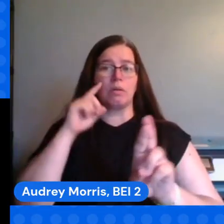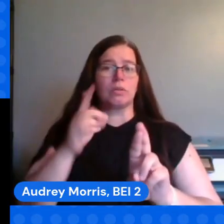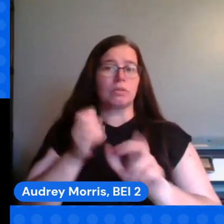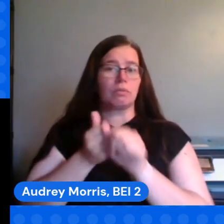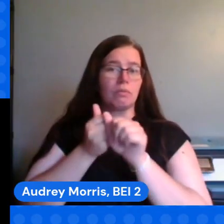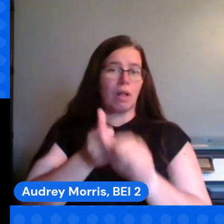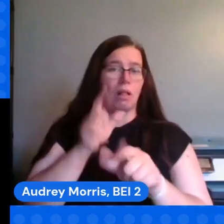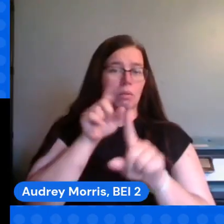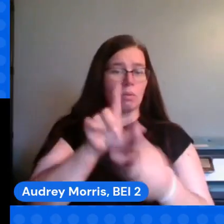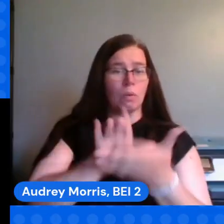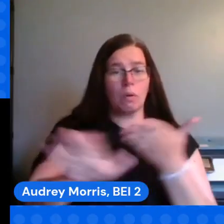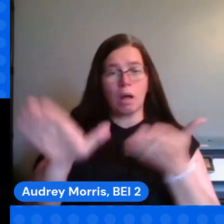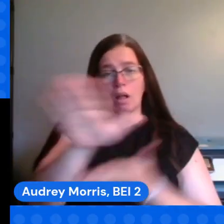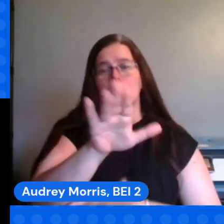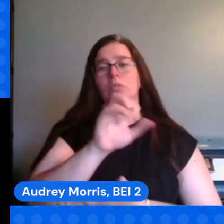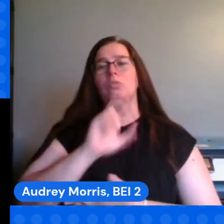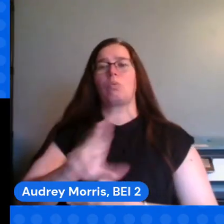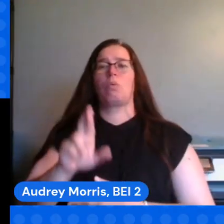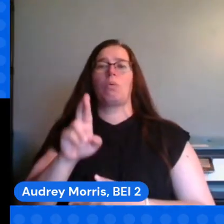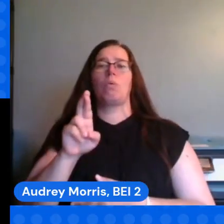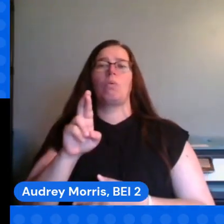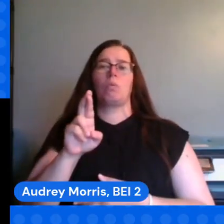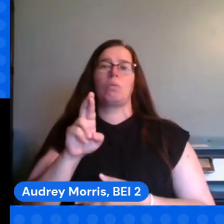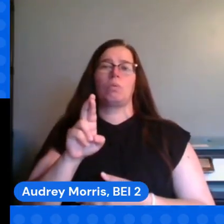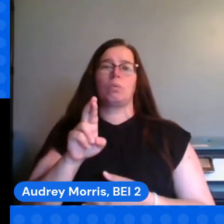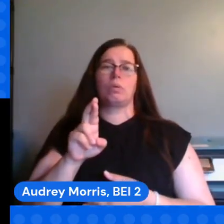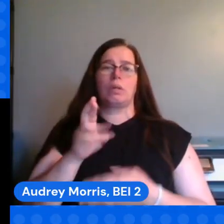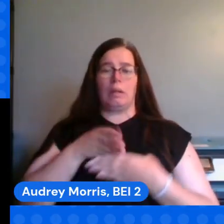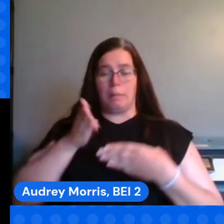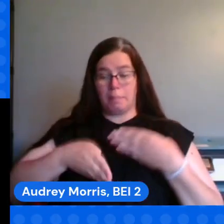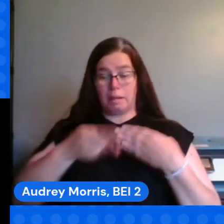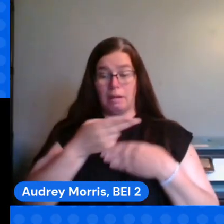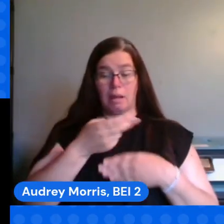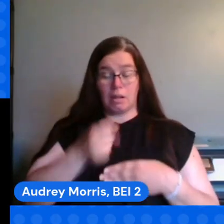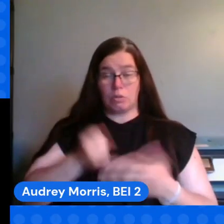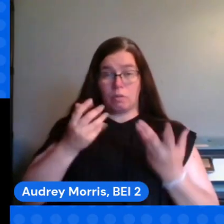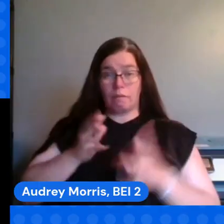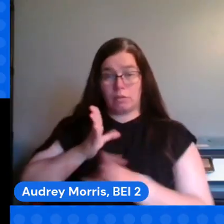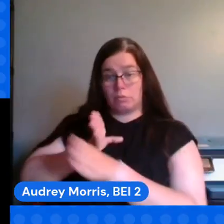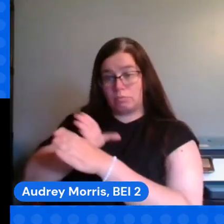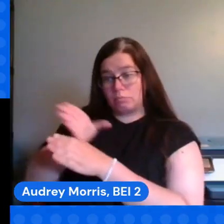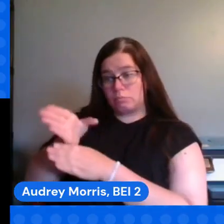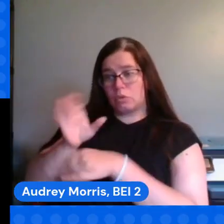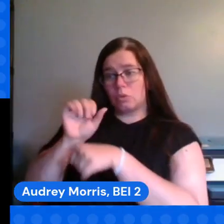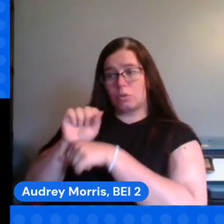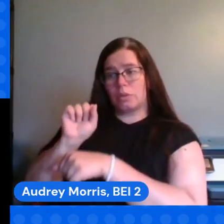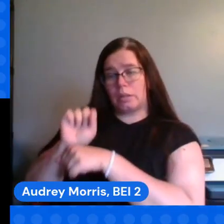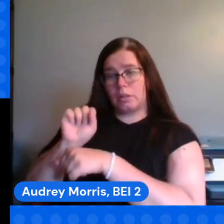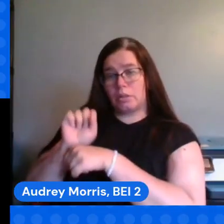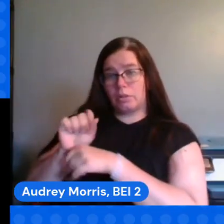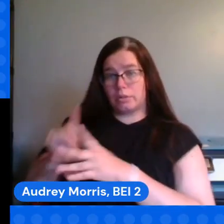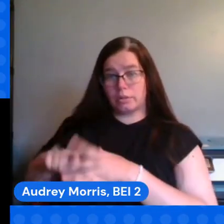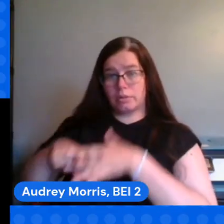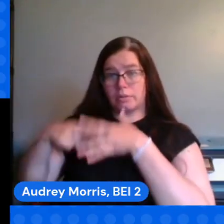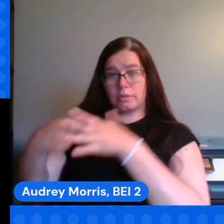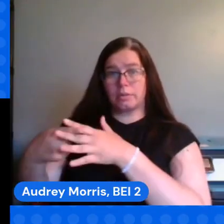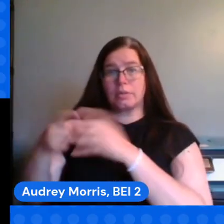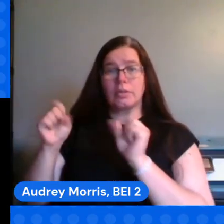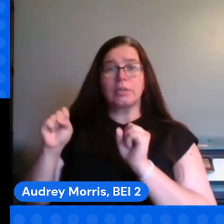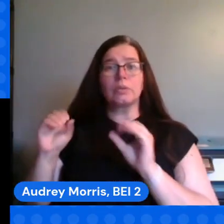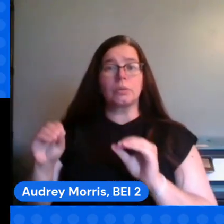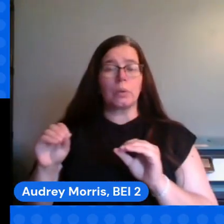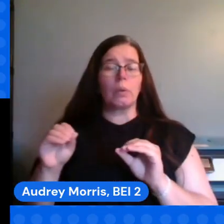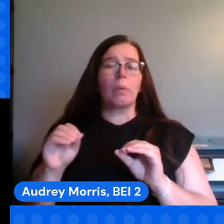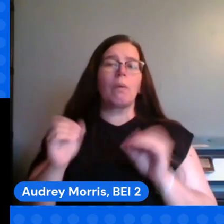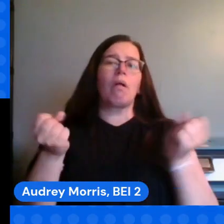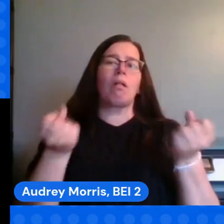to college or, upon completing high school, follow the path into a career. And so a